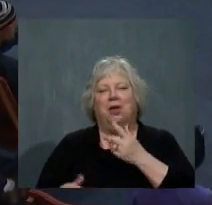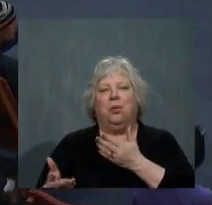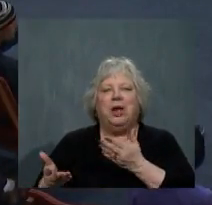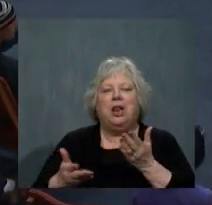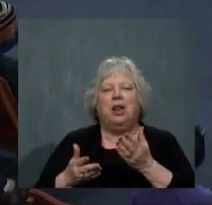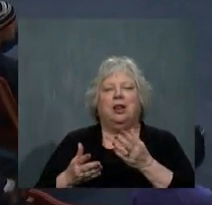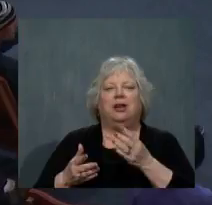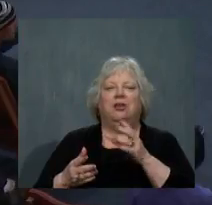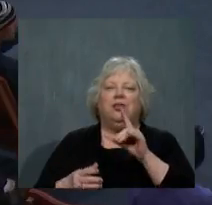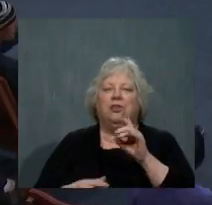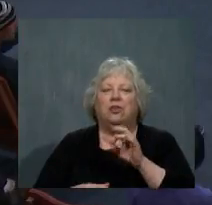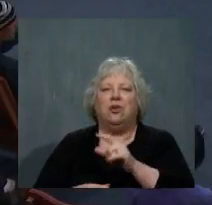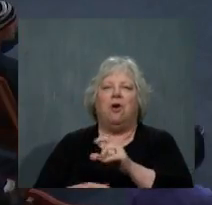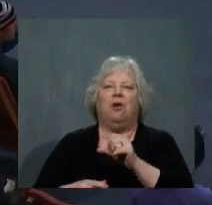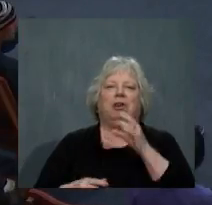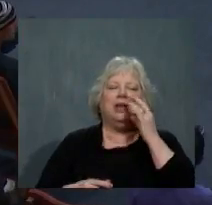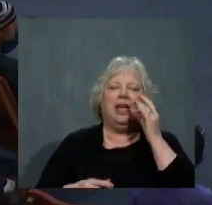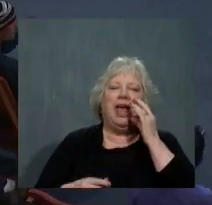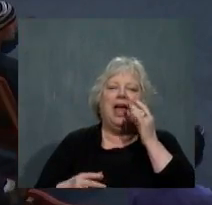on